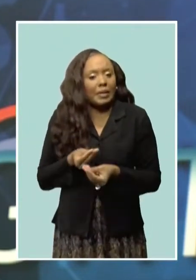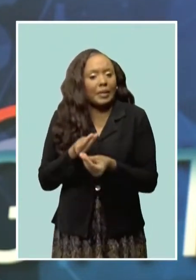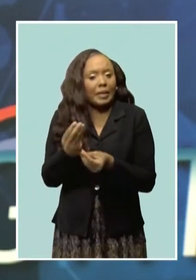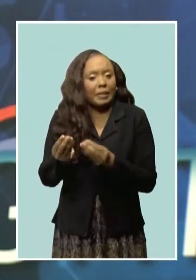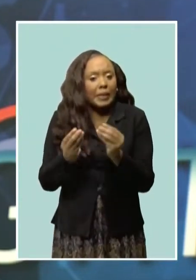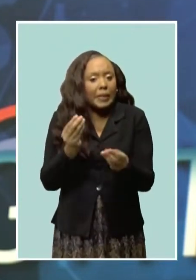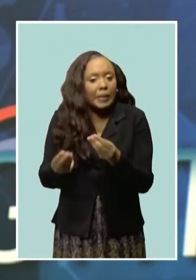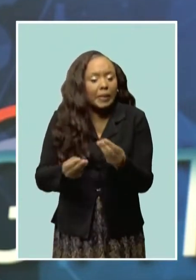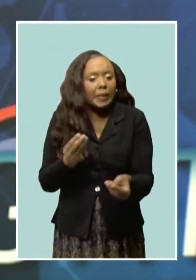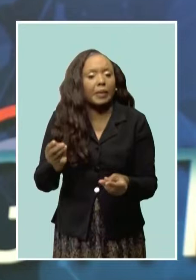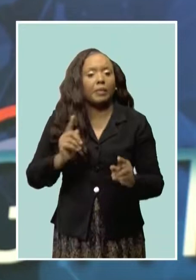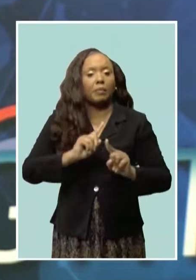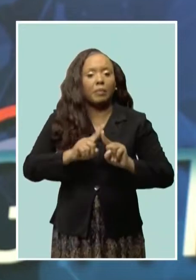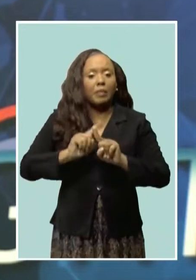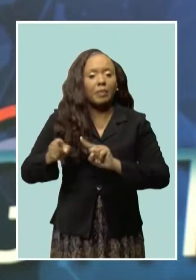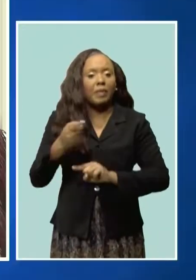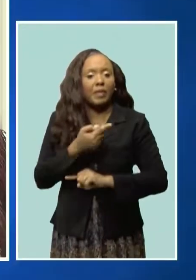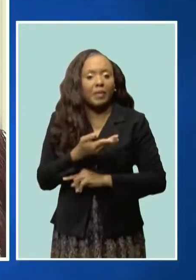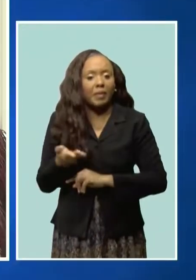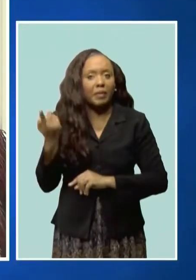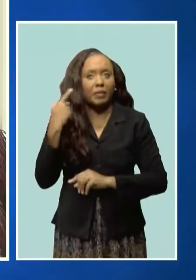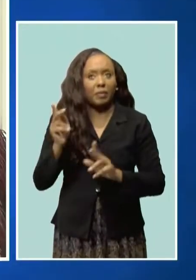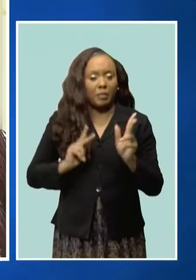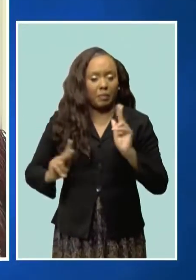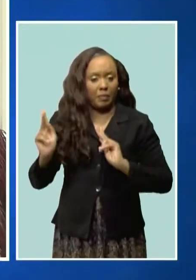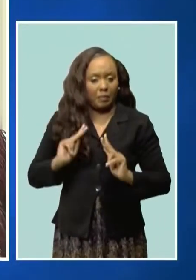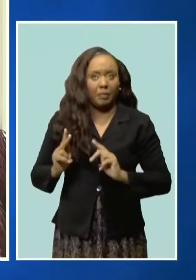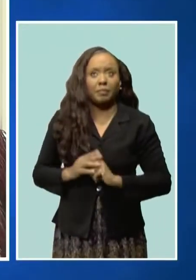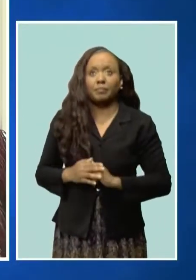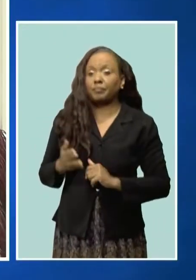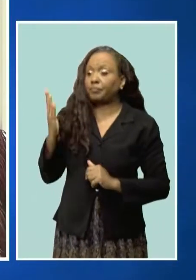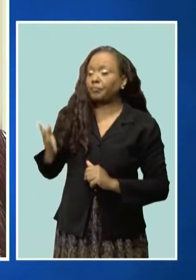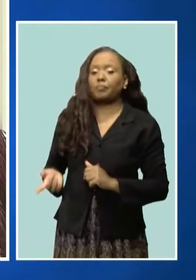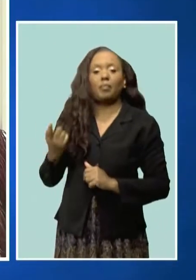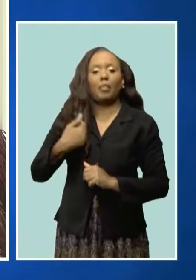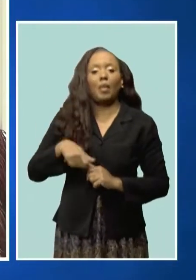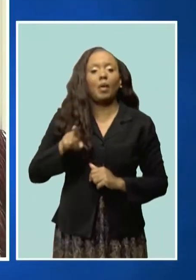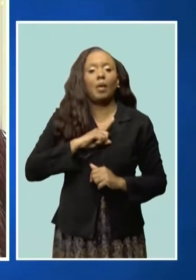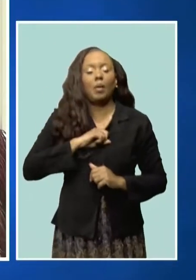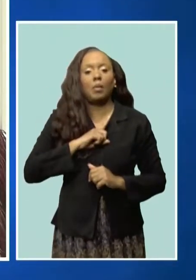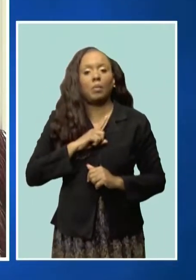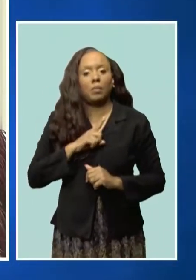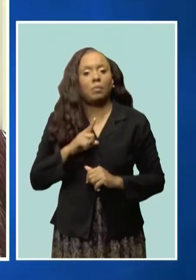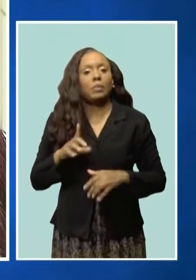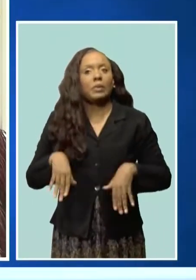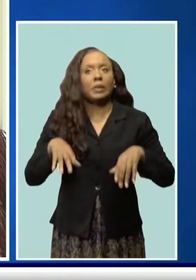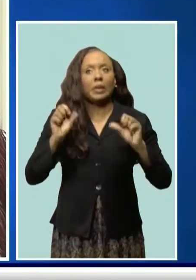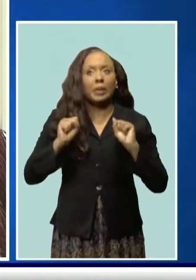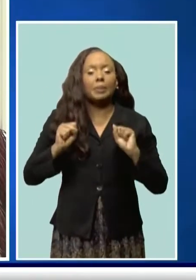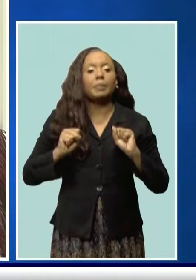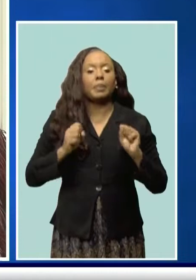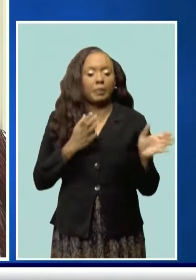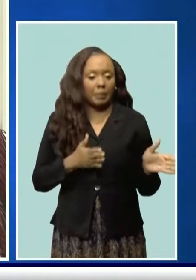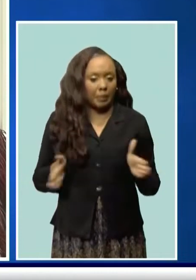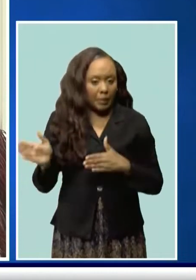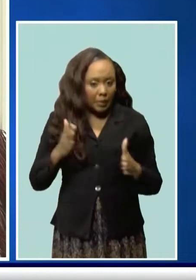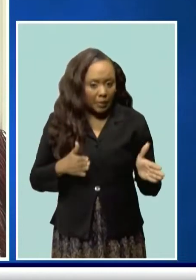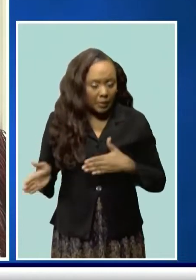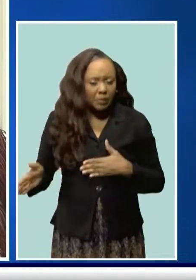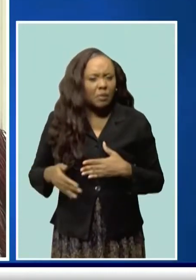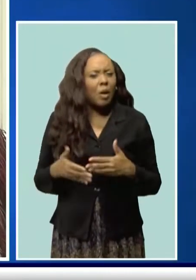last evening. We adopted a specific strategy that allowed